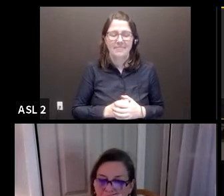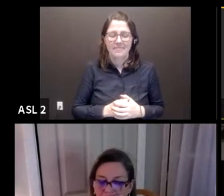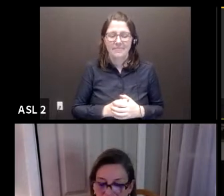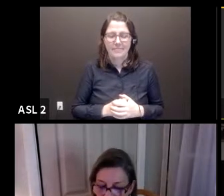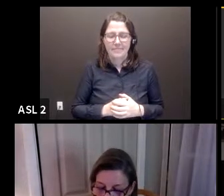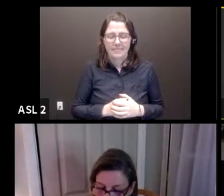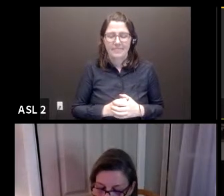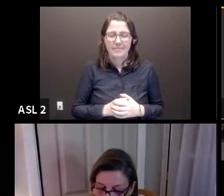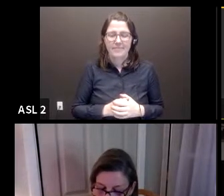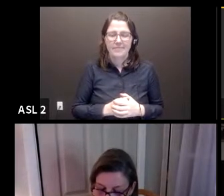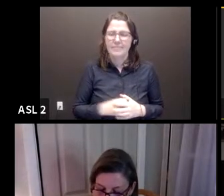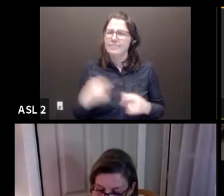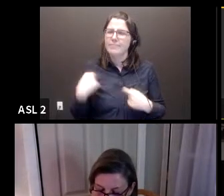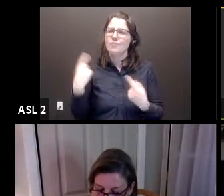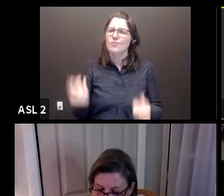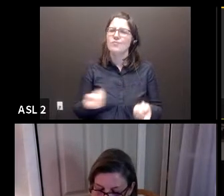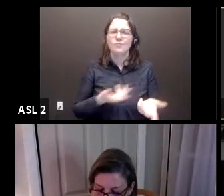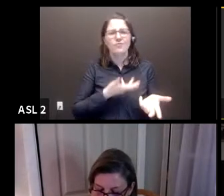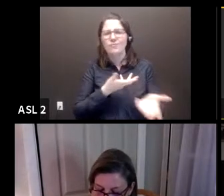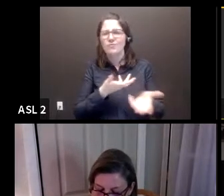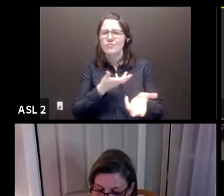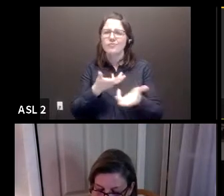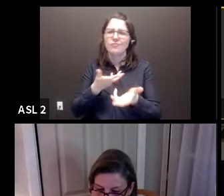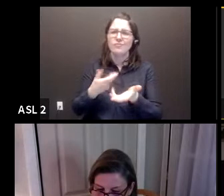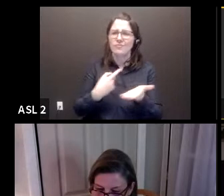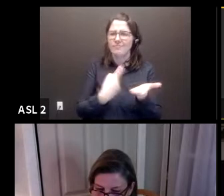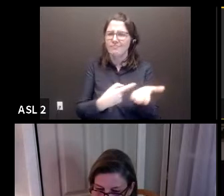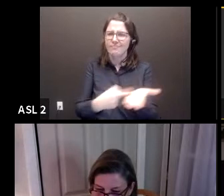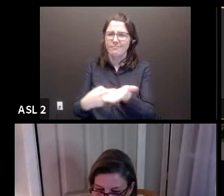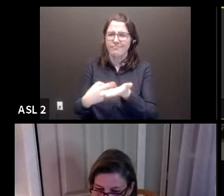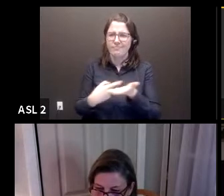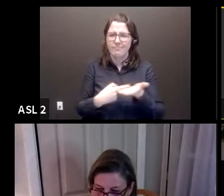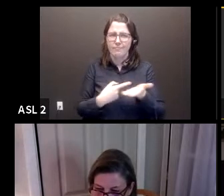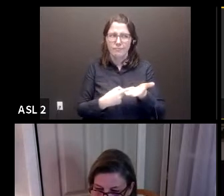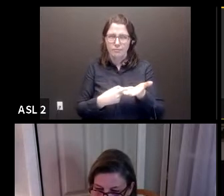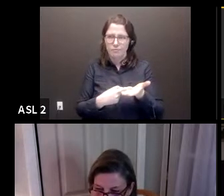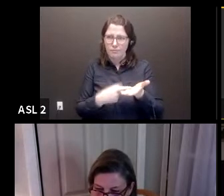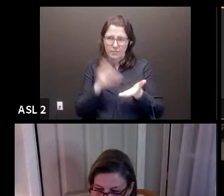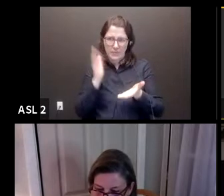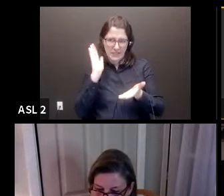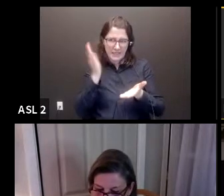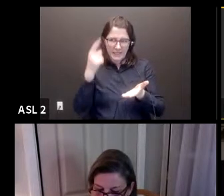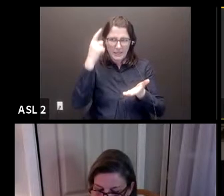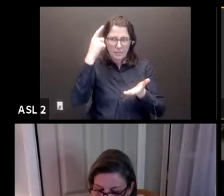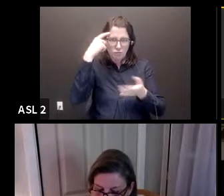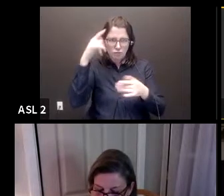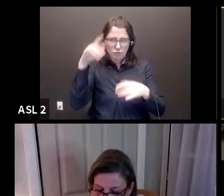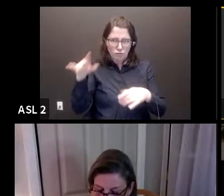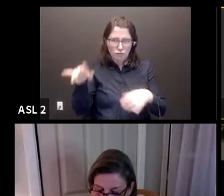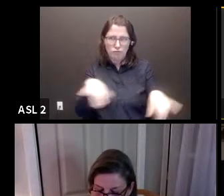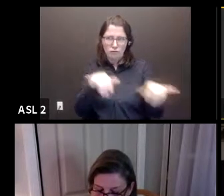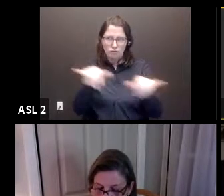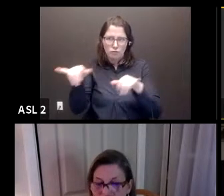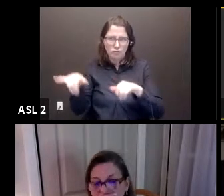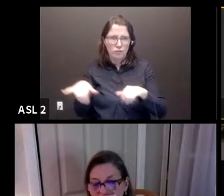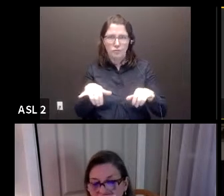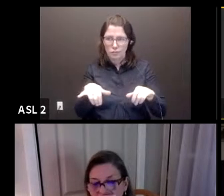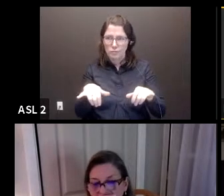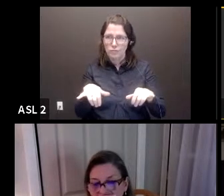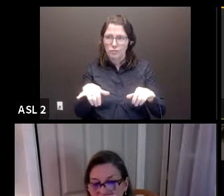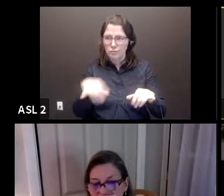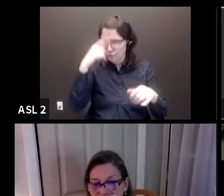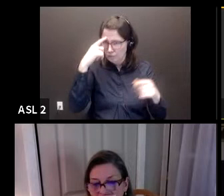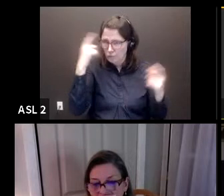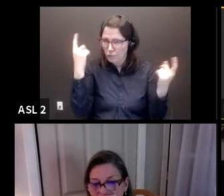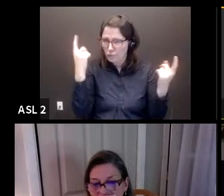all the discussions that i've been having everybody seems to be on the same page i think everybody seems to be on the same page i just i think the where the